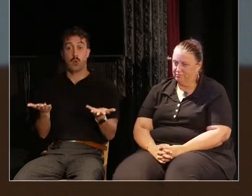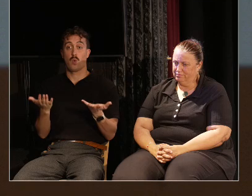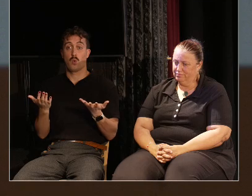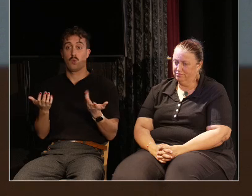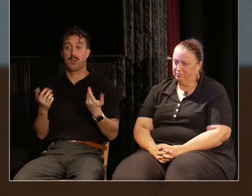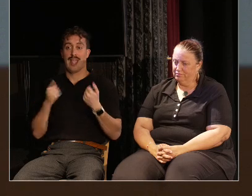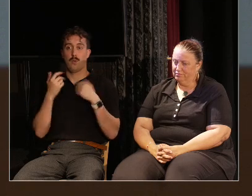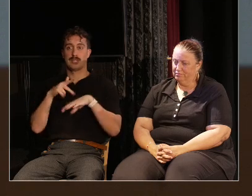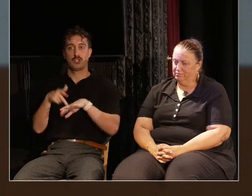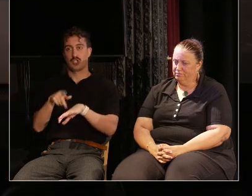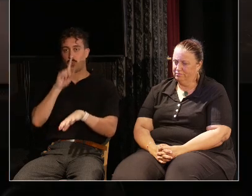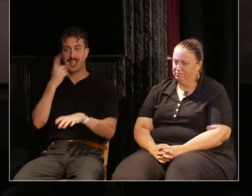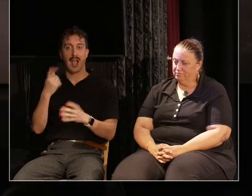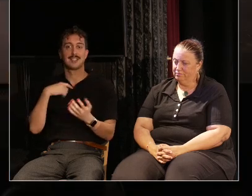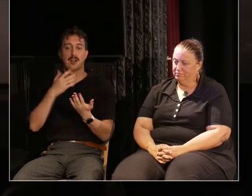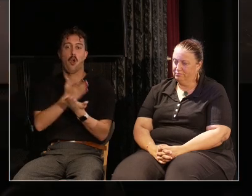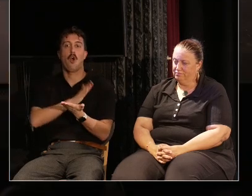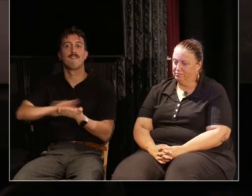discrimination. Thank you.